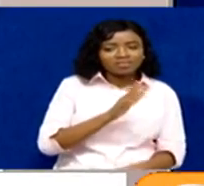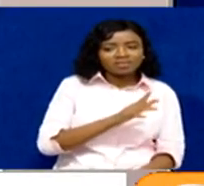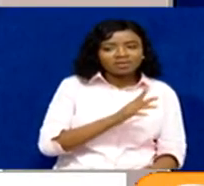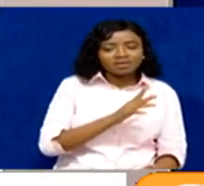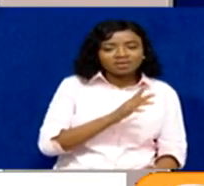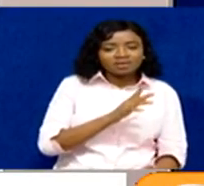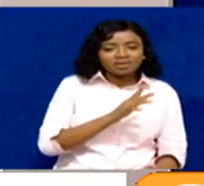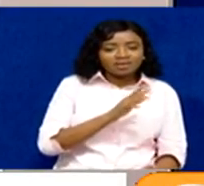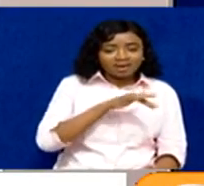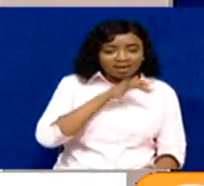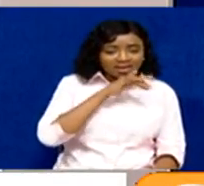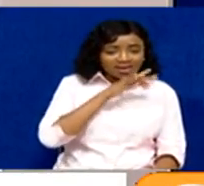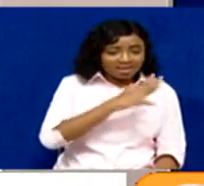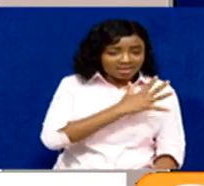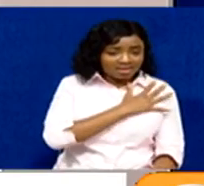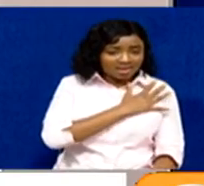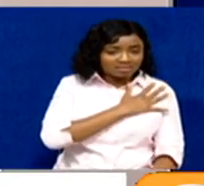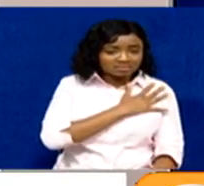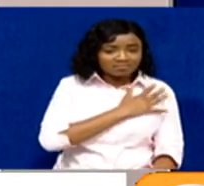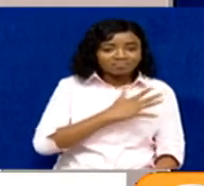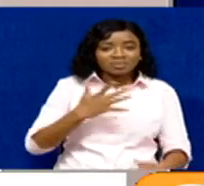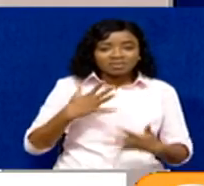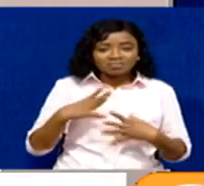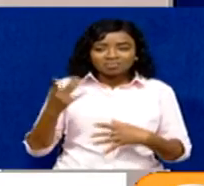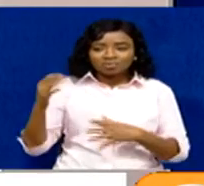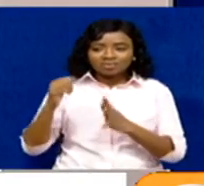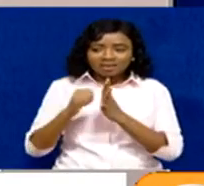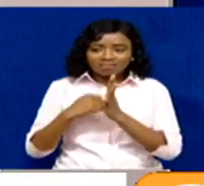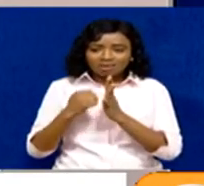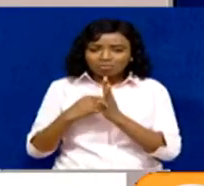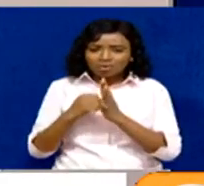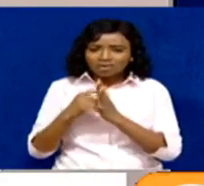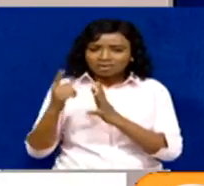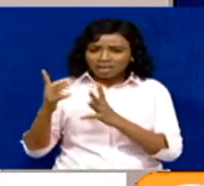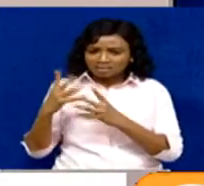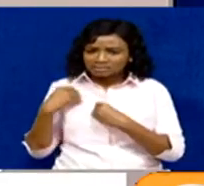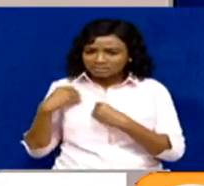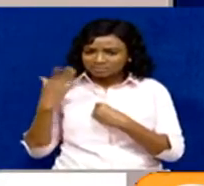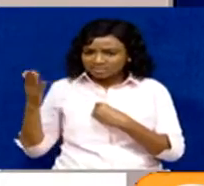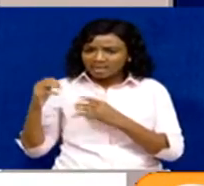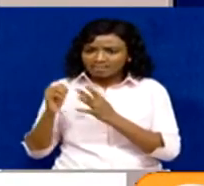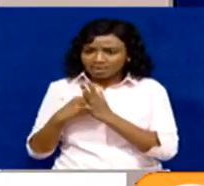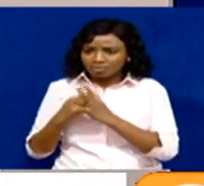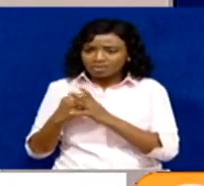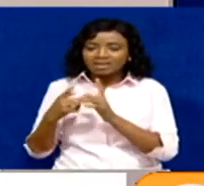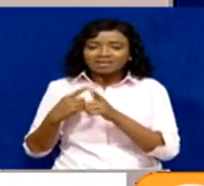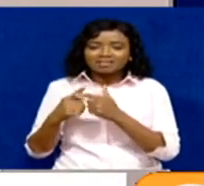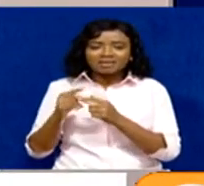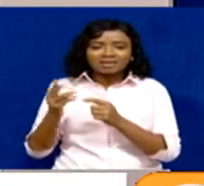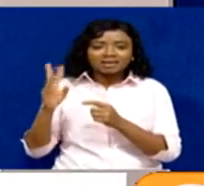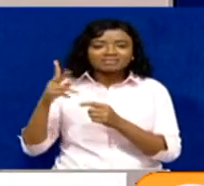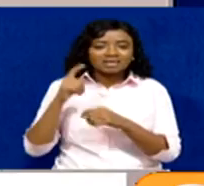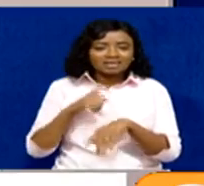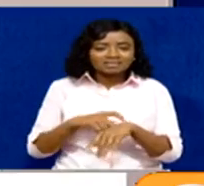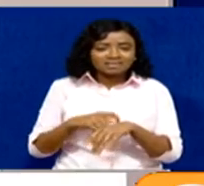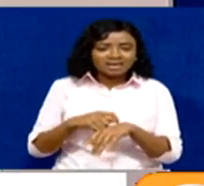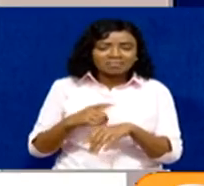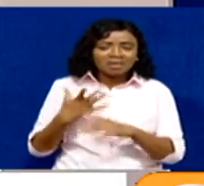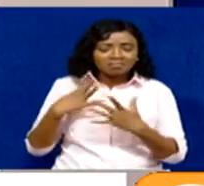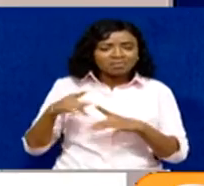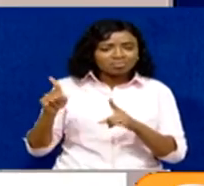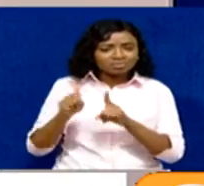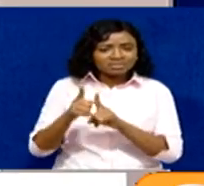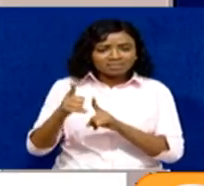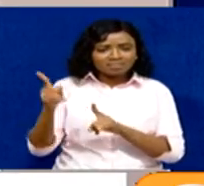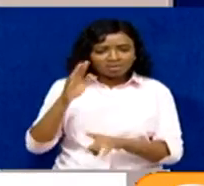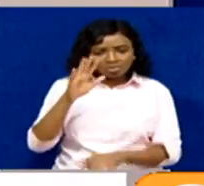didn't accept. In the second instance, at a place called Kambu, yeah, that is when they called him and said, we